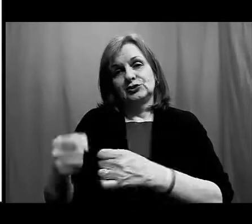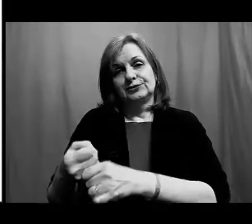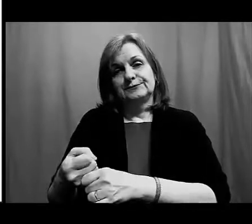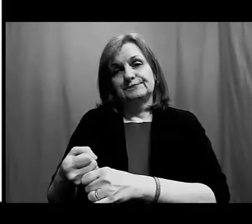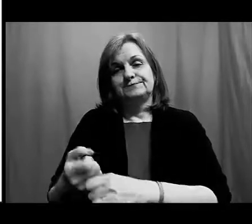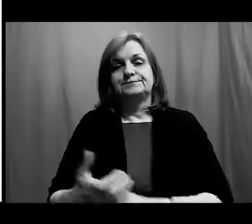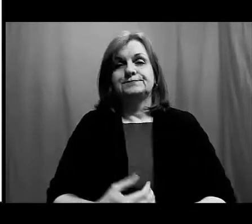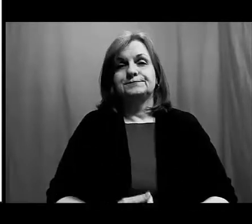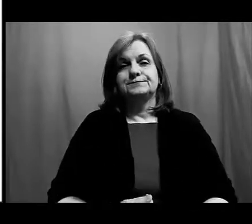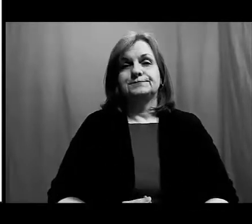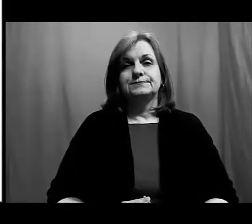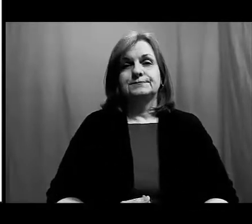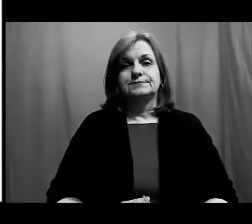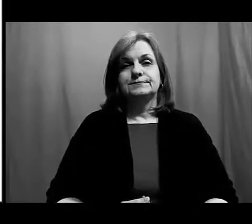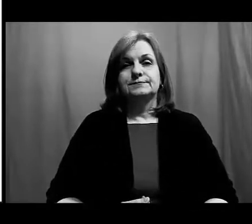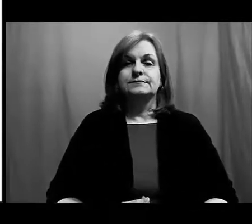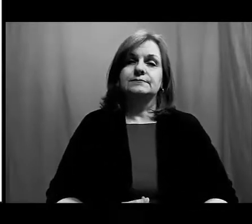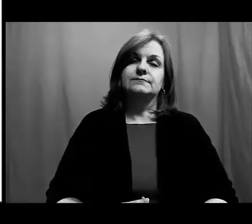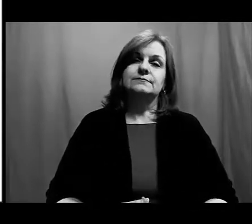100,000 years.